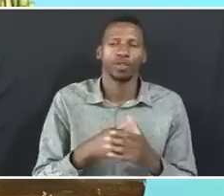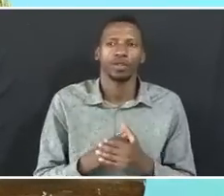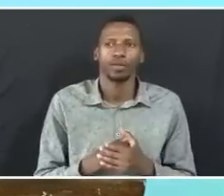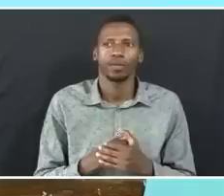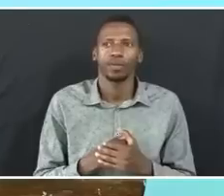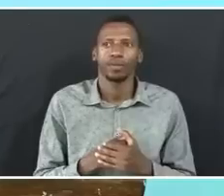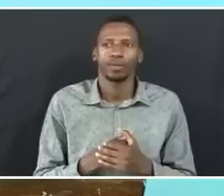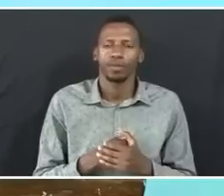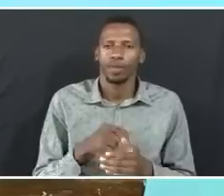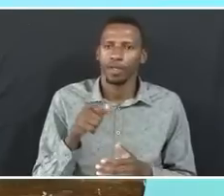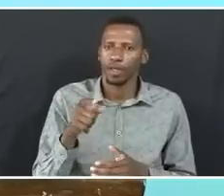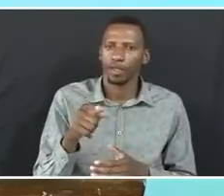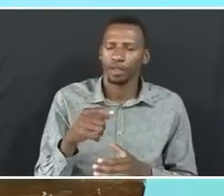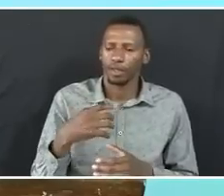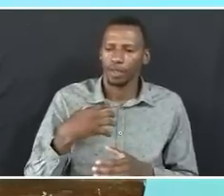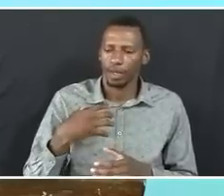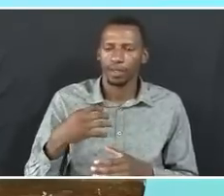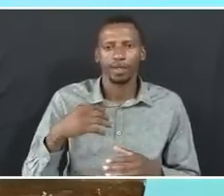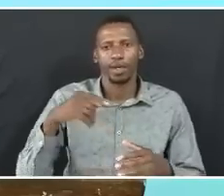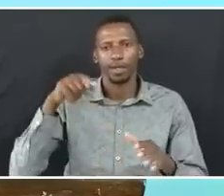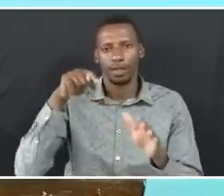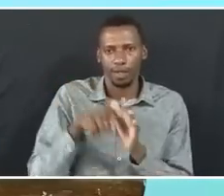So rich and deep.